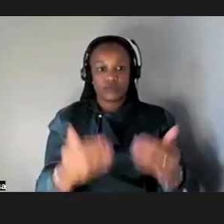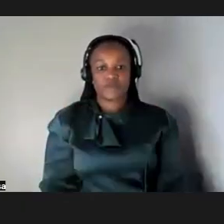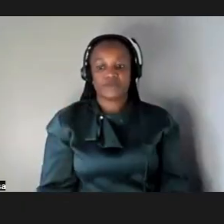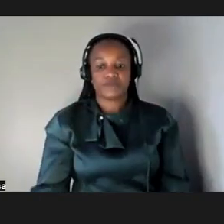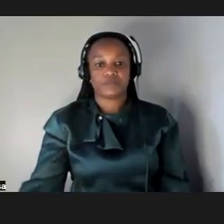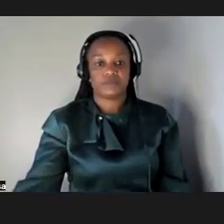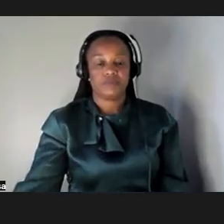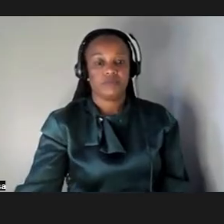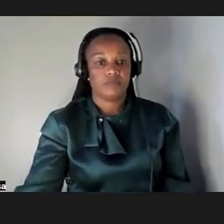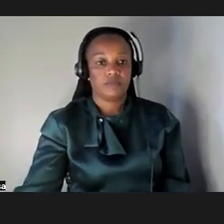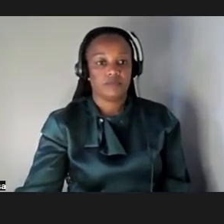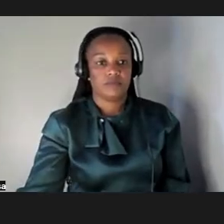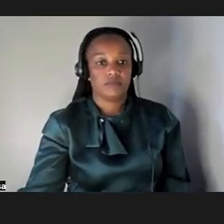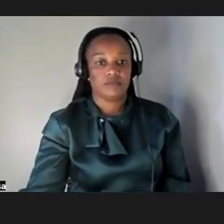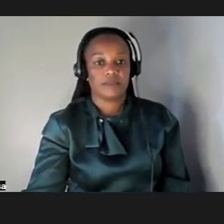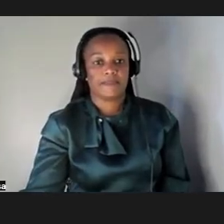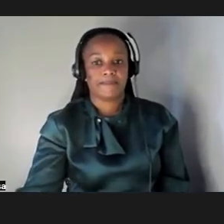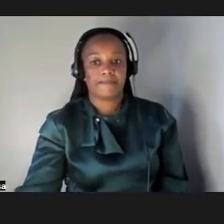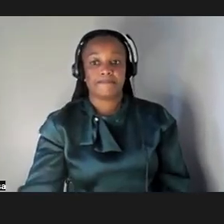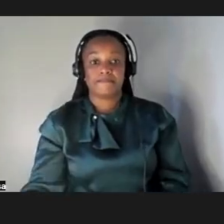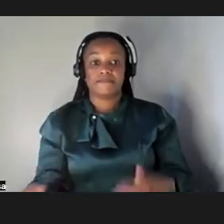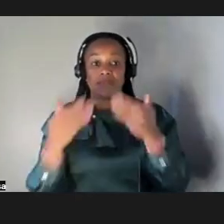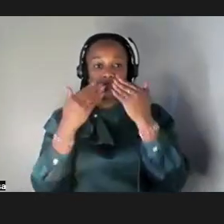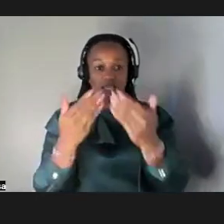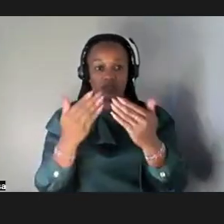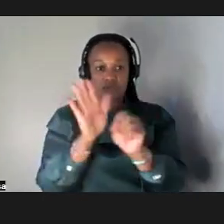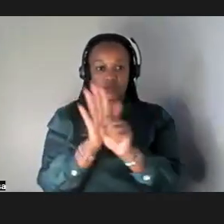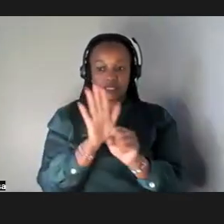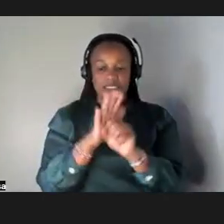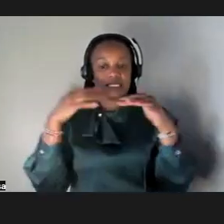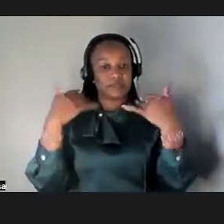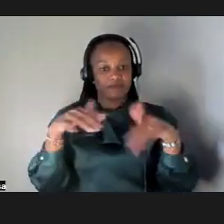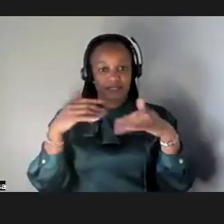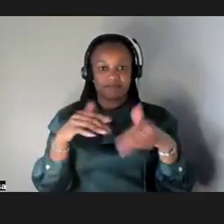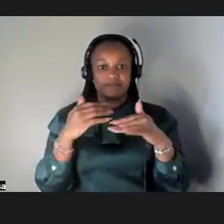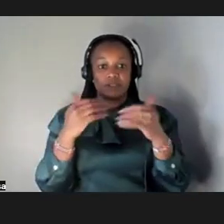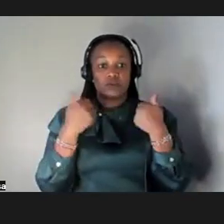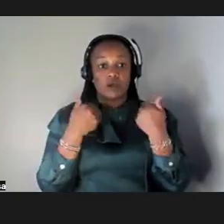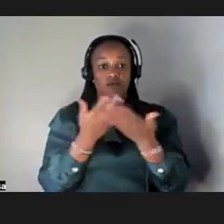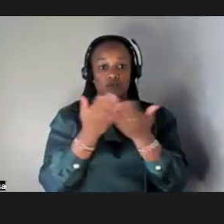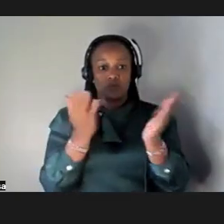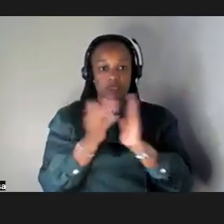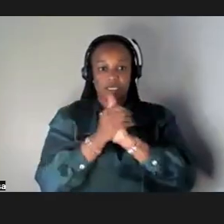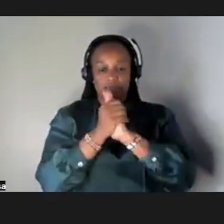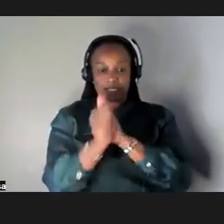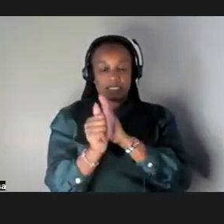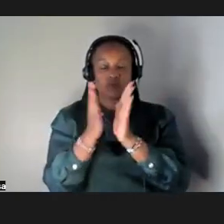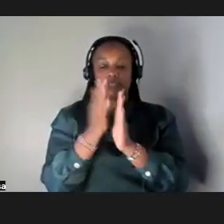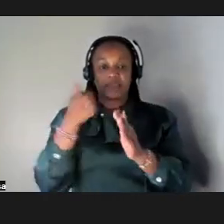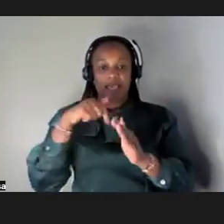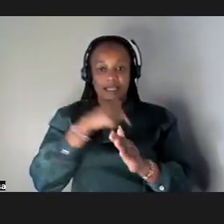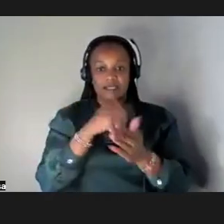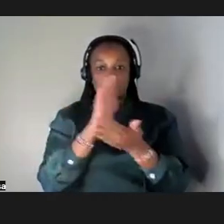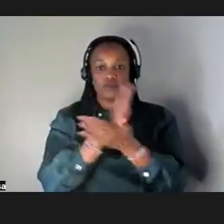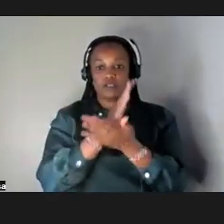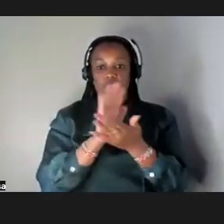Brilliant. Thank you so much to all our speakers today. It's just been fantastic to have your kind of wealth of expertise with us to kind of share your perspectives on